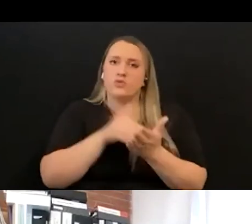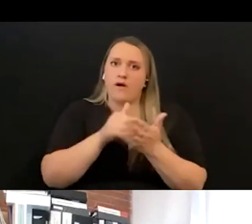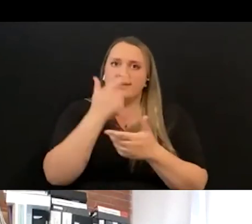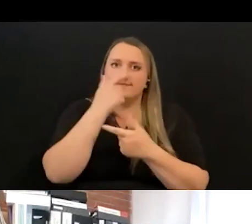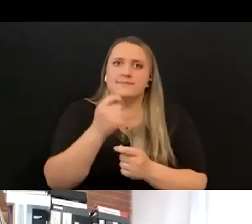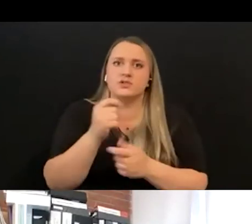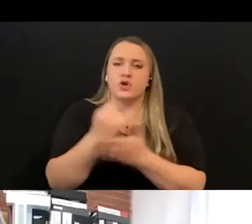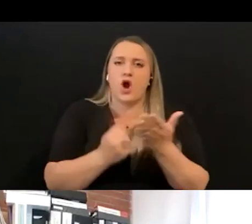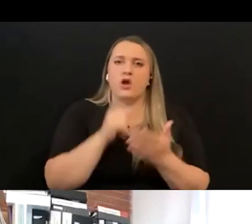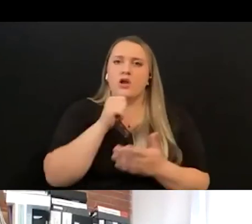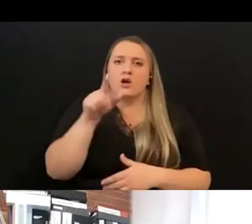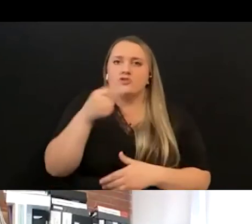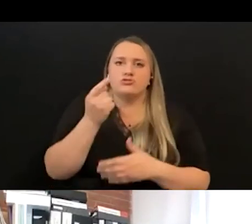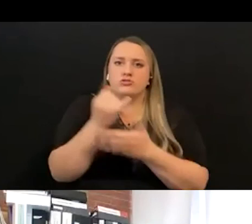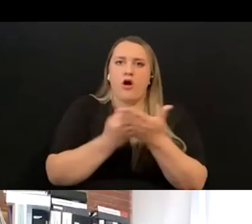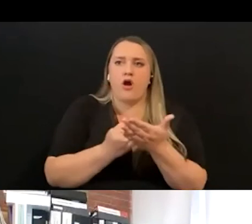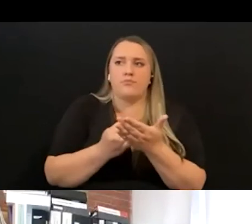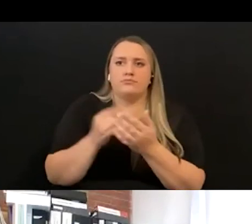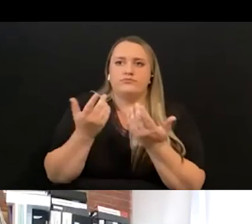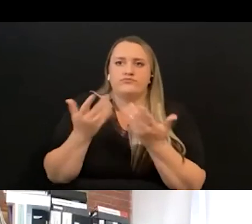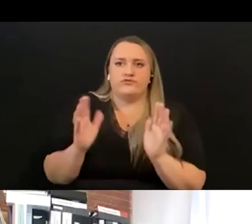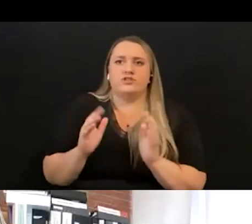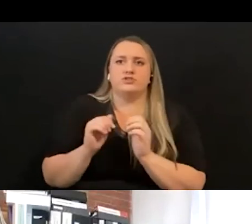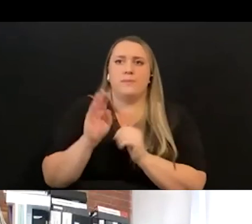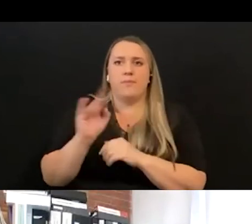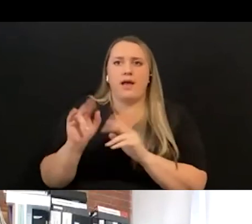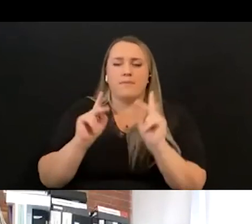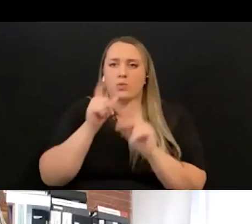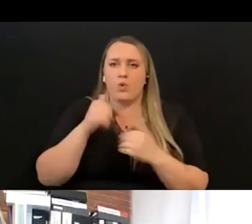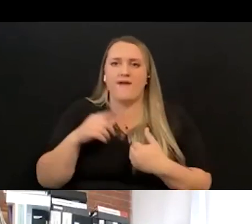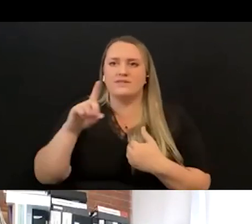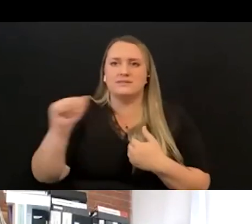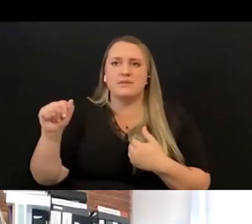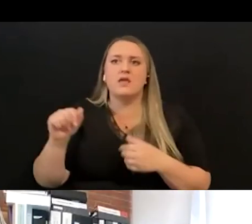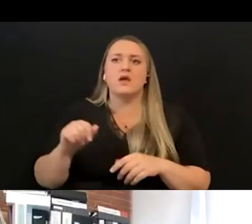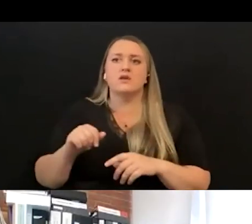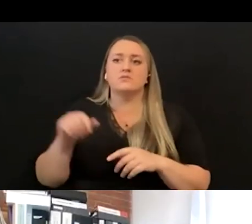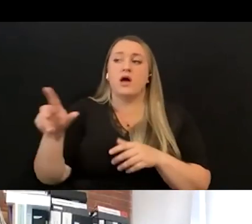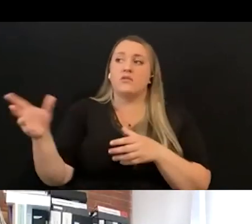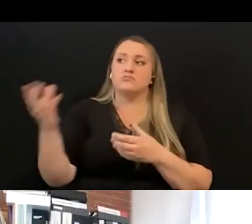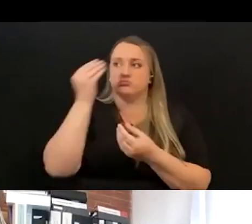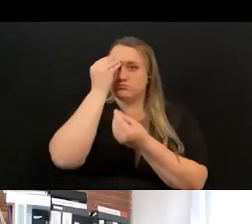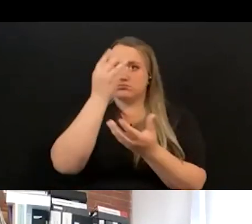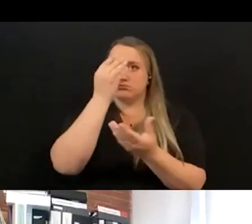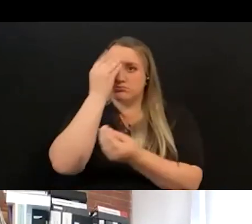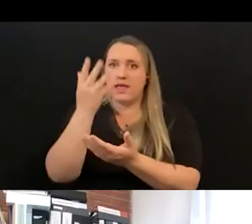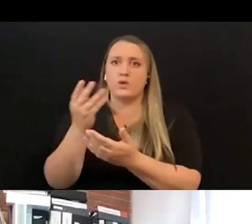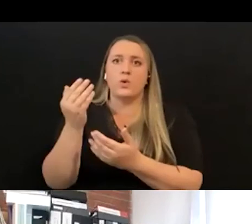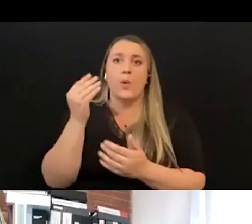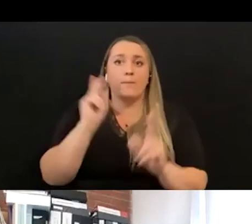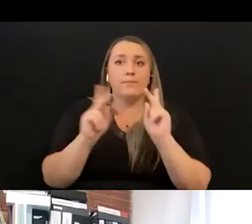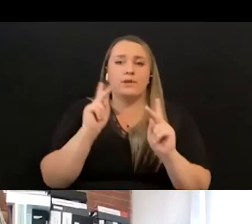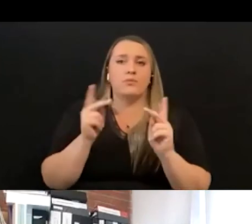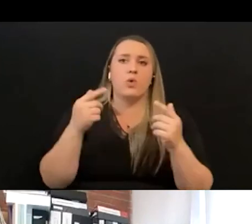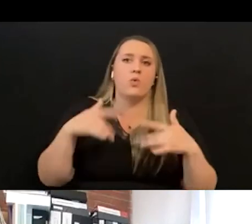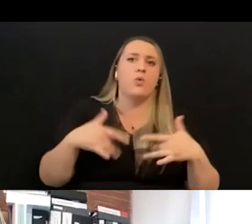just art by people with disabilities. So keeping these artists in the loop on projects we're doing at the Art Center, finding out ways we can continue to